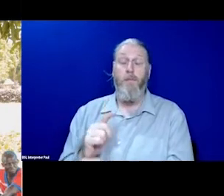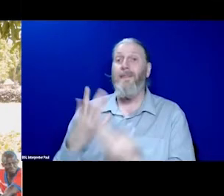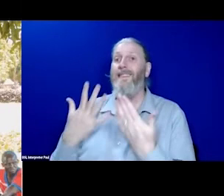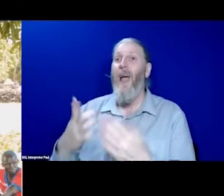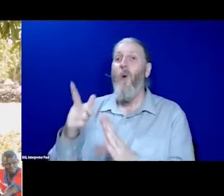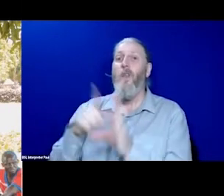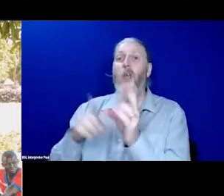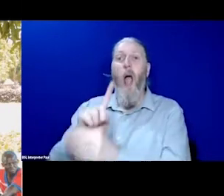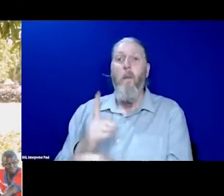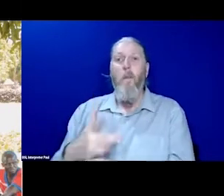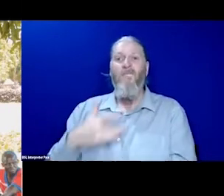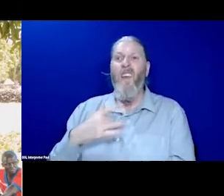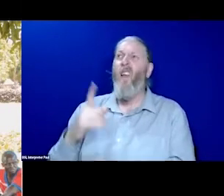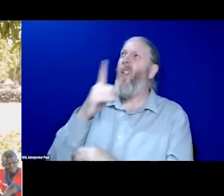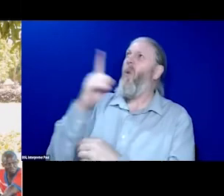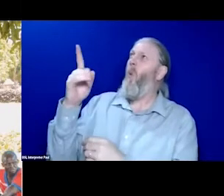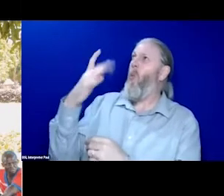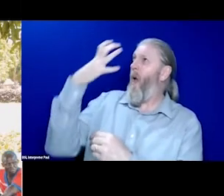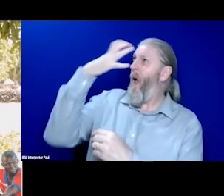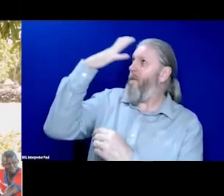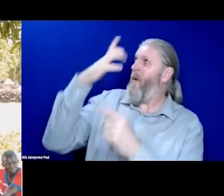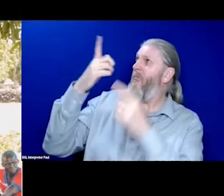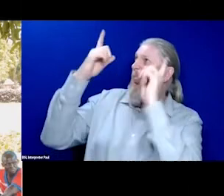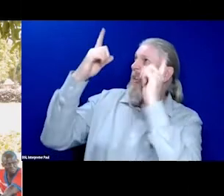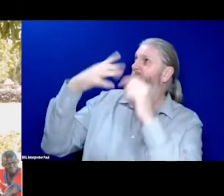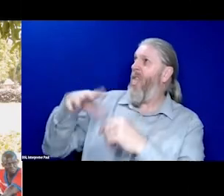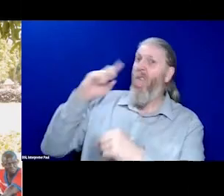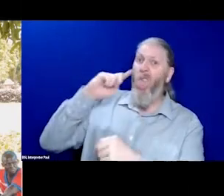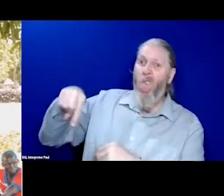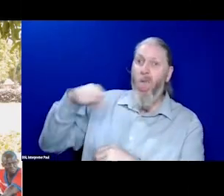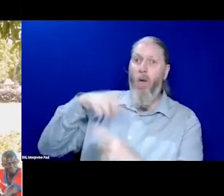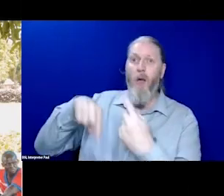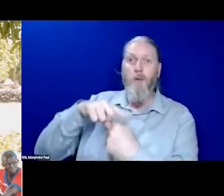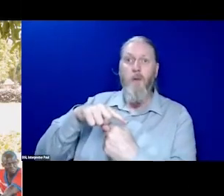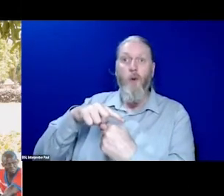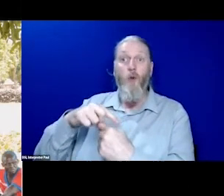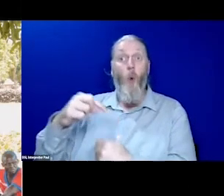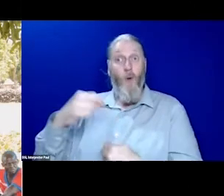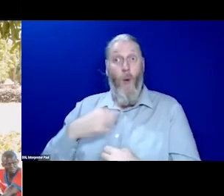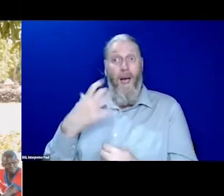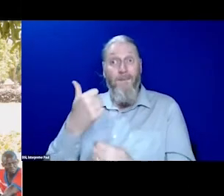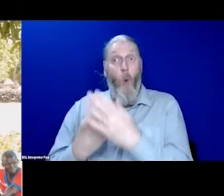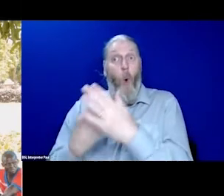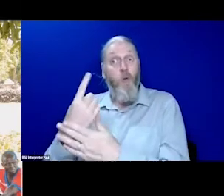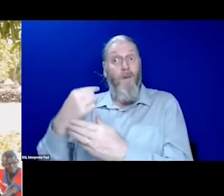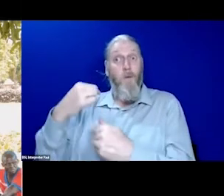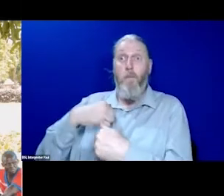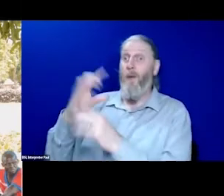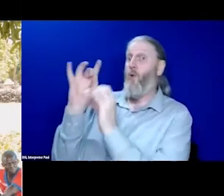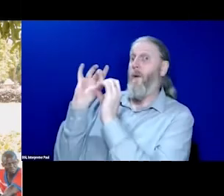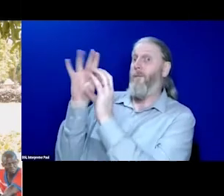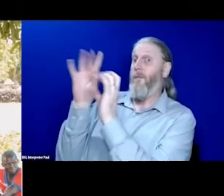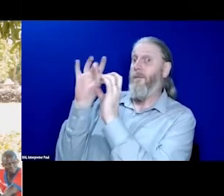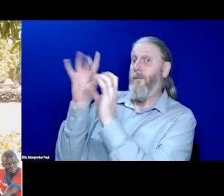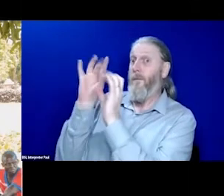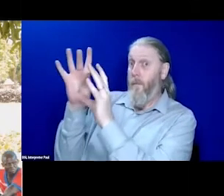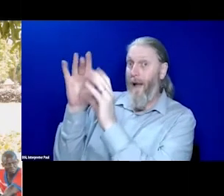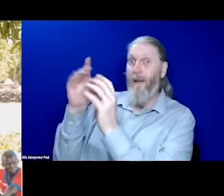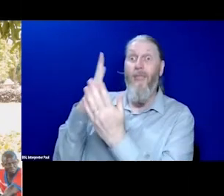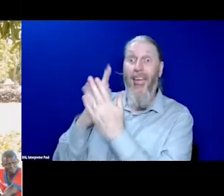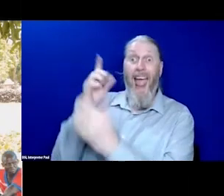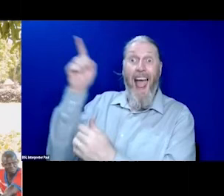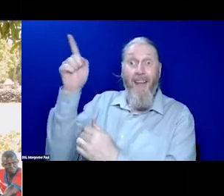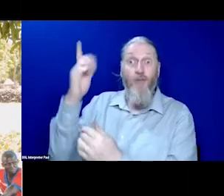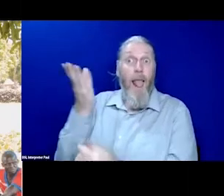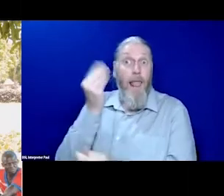betrayed by their leaders, and they say that having opportunities to be meaningfully heard and listened to, and this to be acted on, can help with the